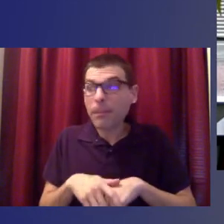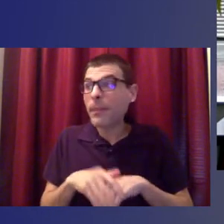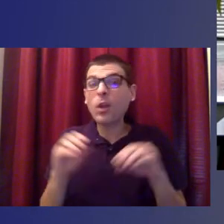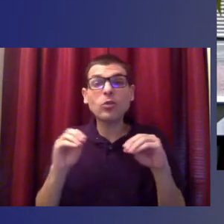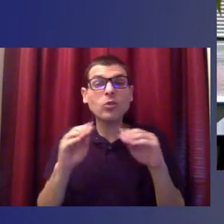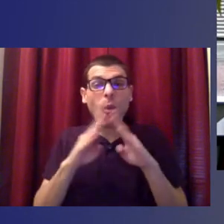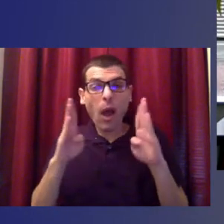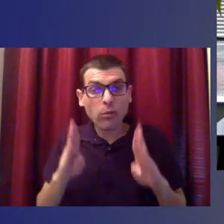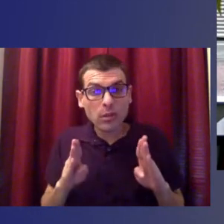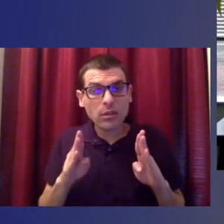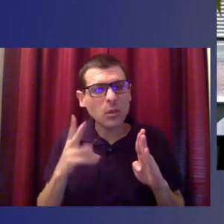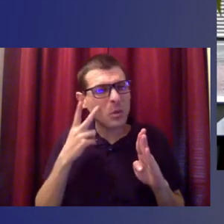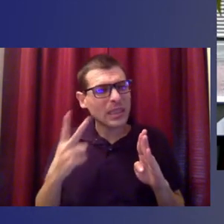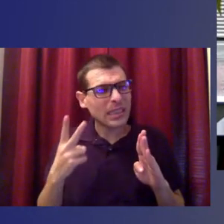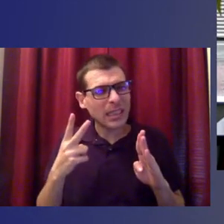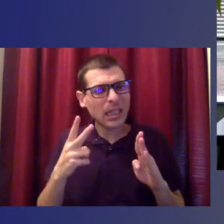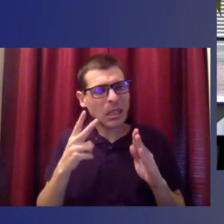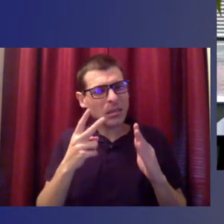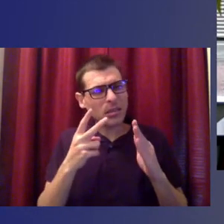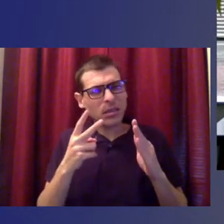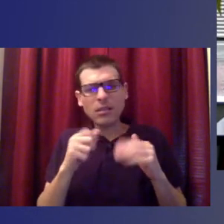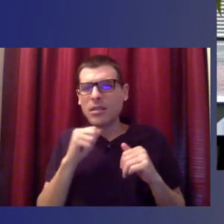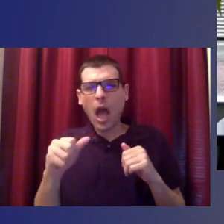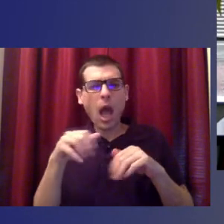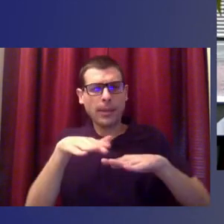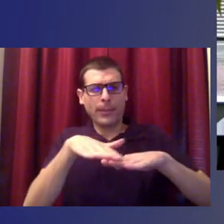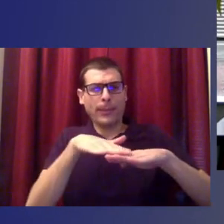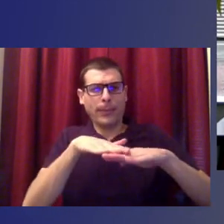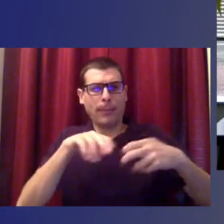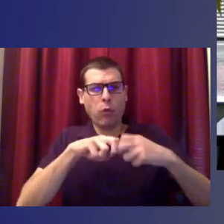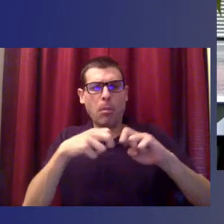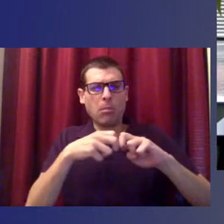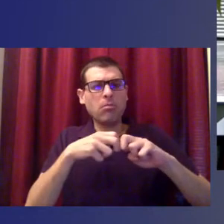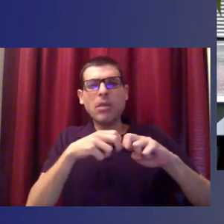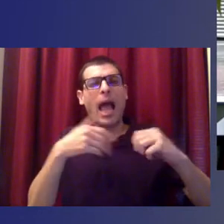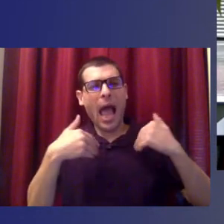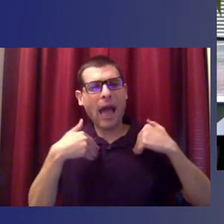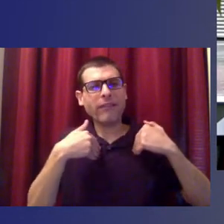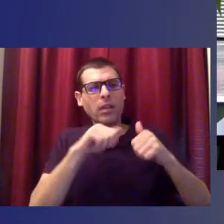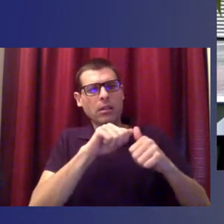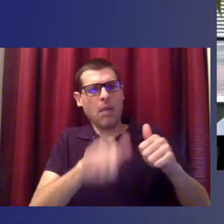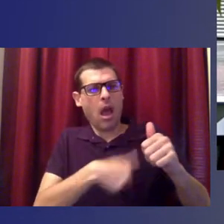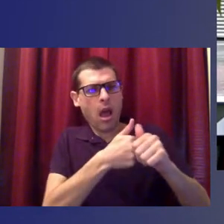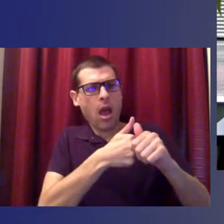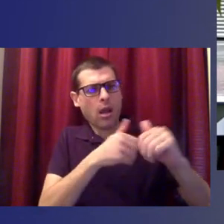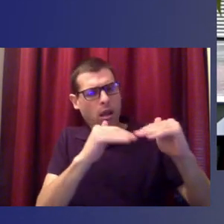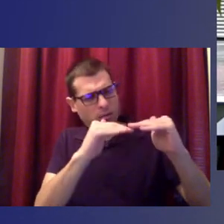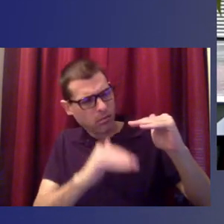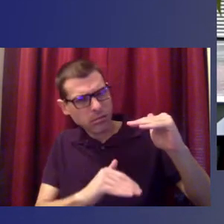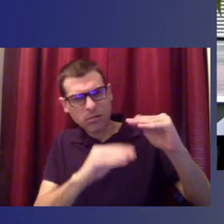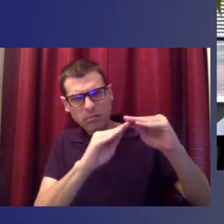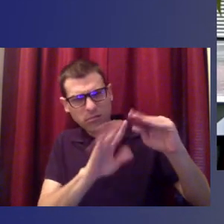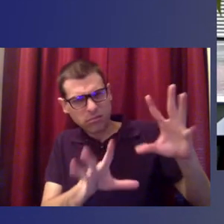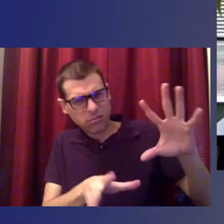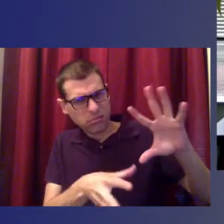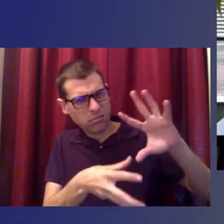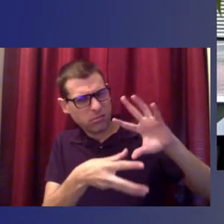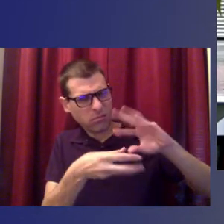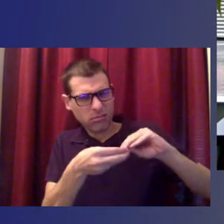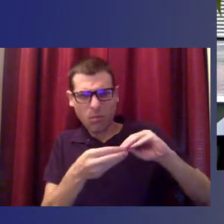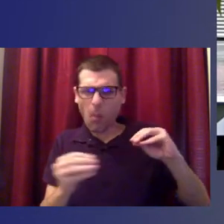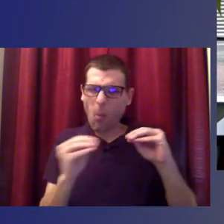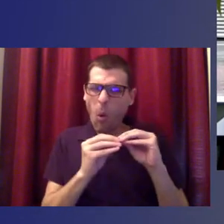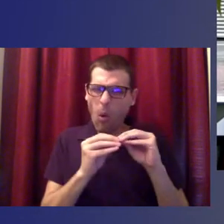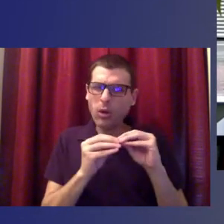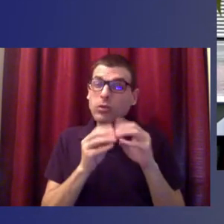continuum of how we're going to, as a community, address gun violence. And that is using a public health approach.